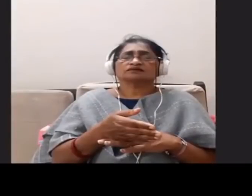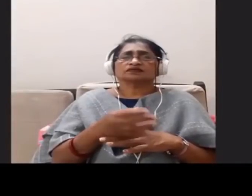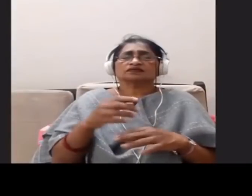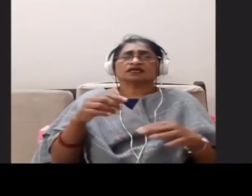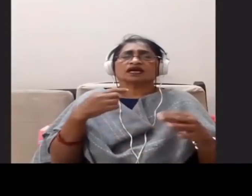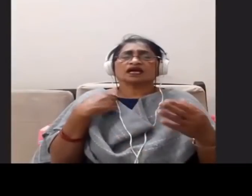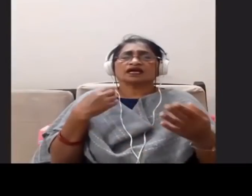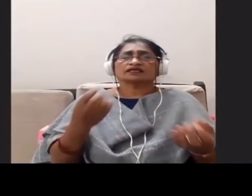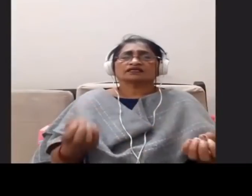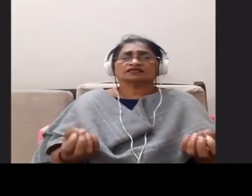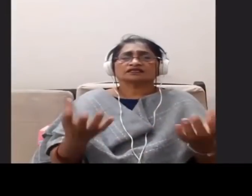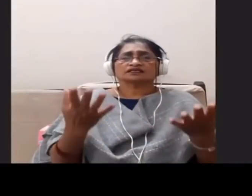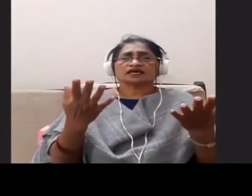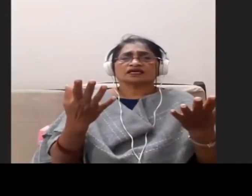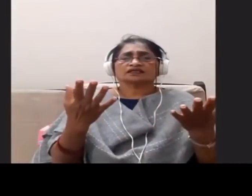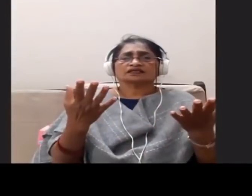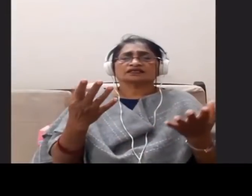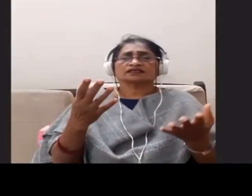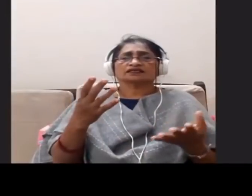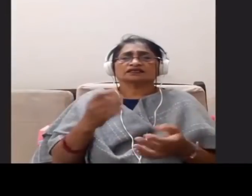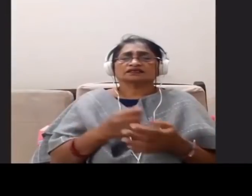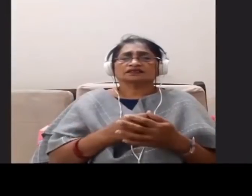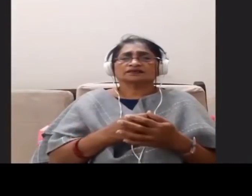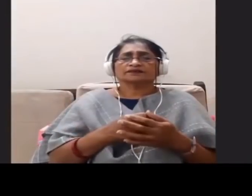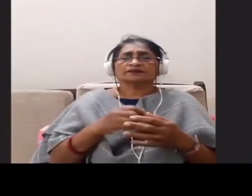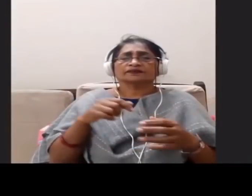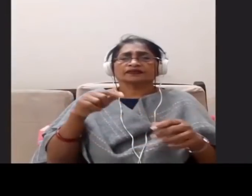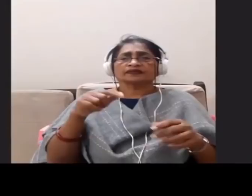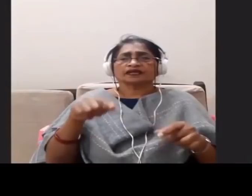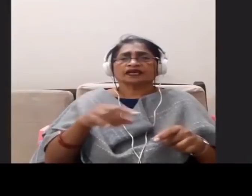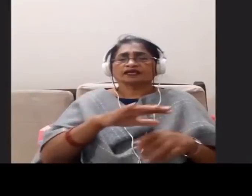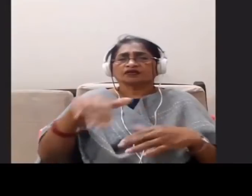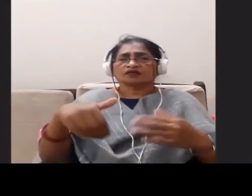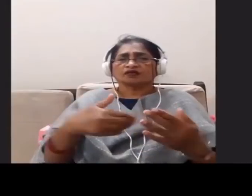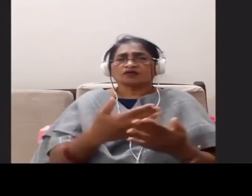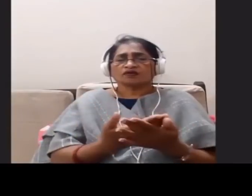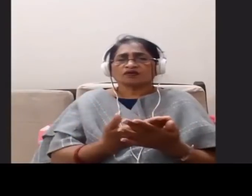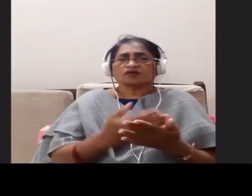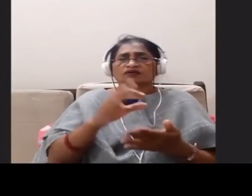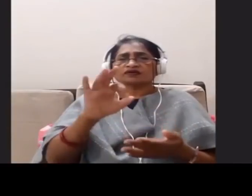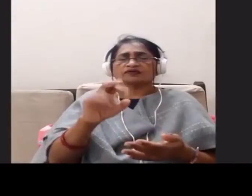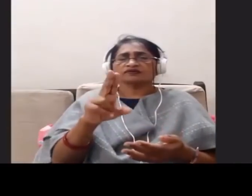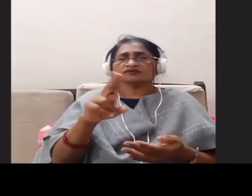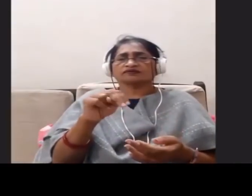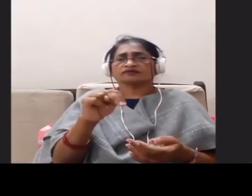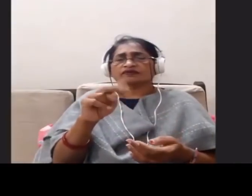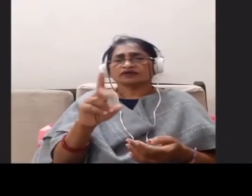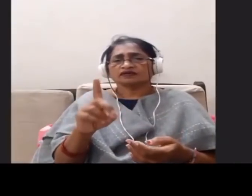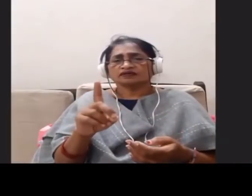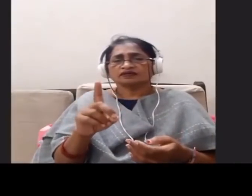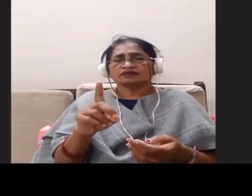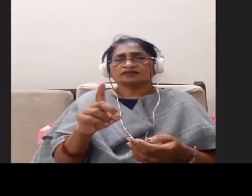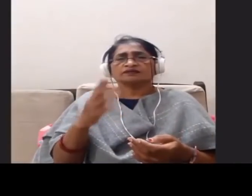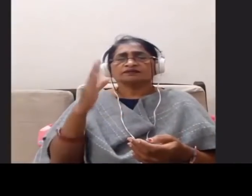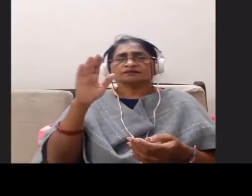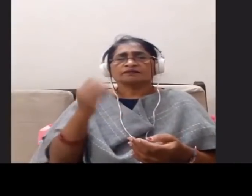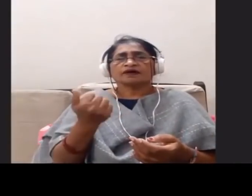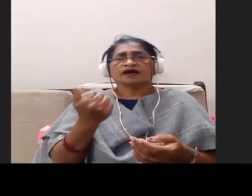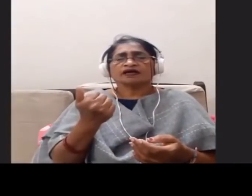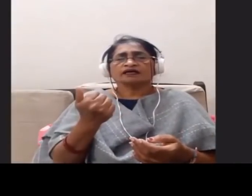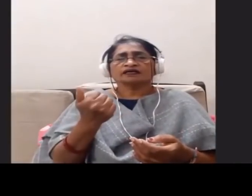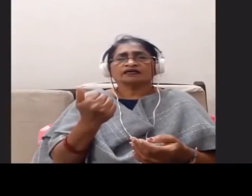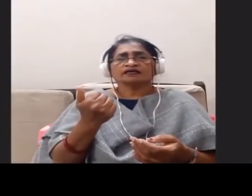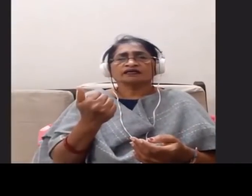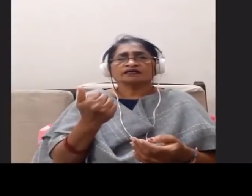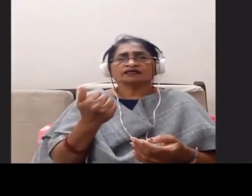starting on an equal basis with others. Yet marginalization is always affirmed by being thrown at you when competition